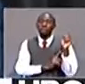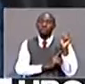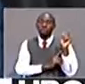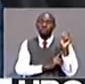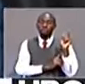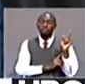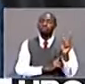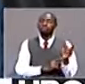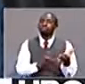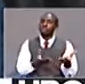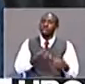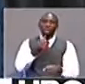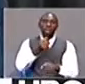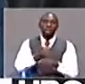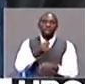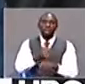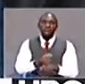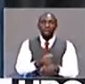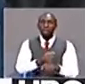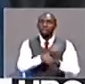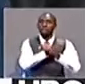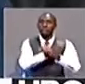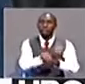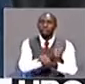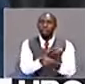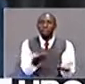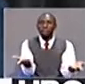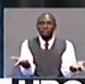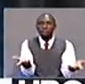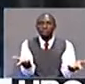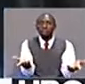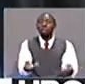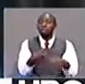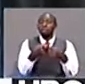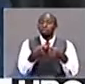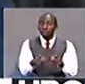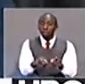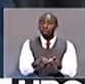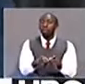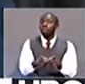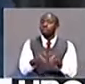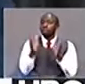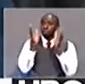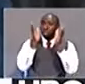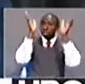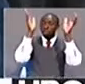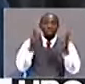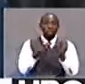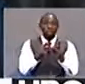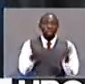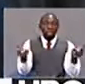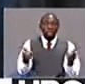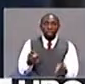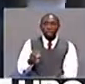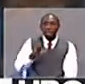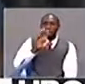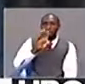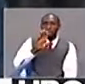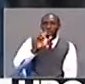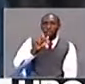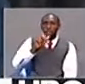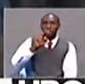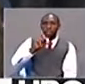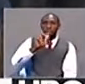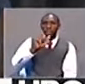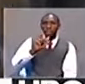in your regime. They are not working. But the Archbishop started the Banachizito. And this one has spread in a number of